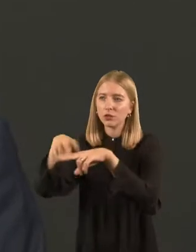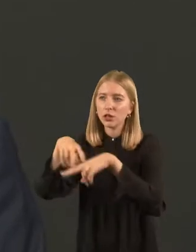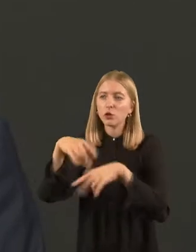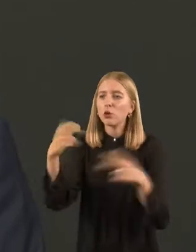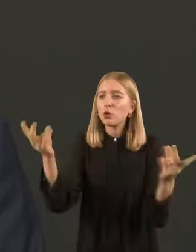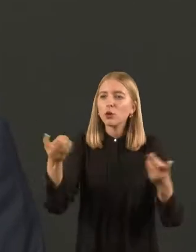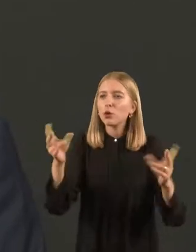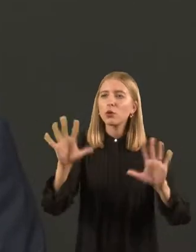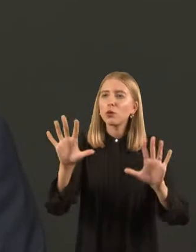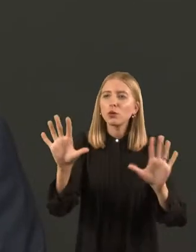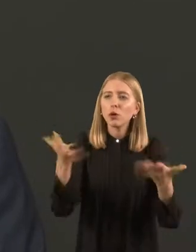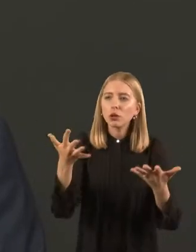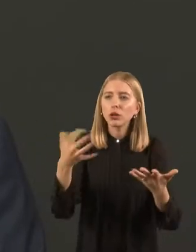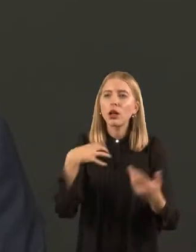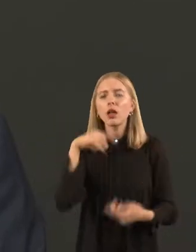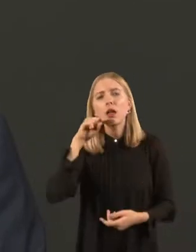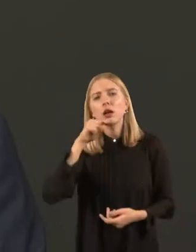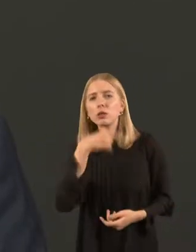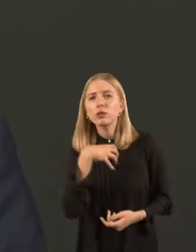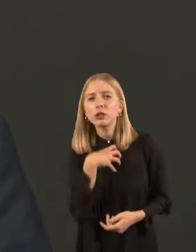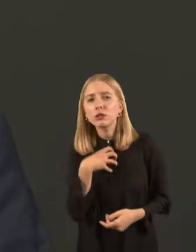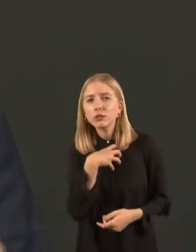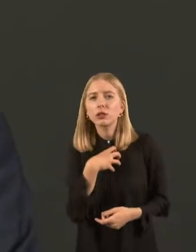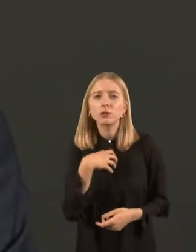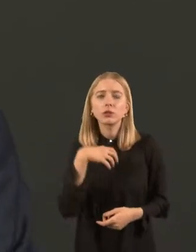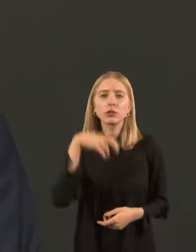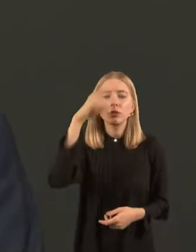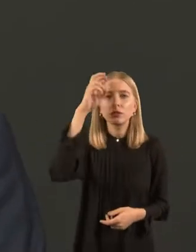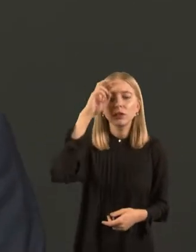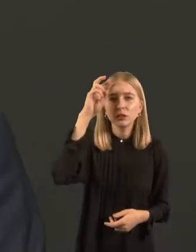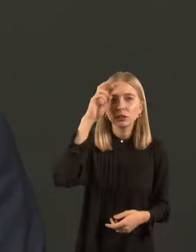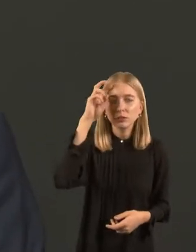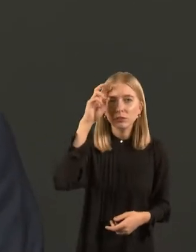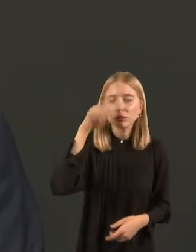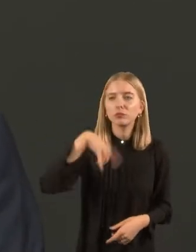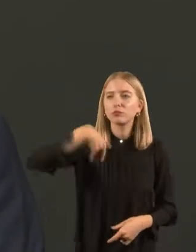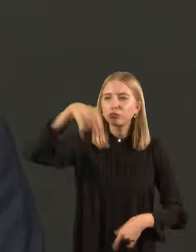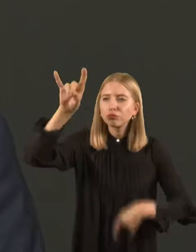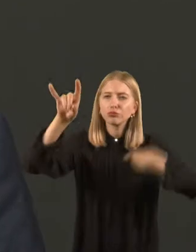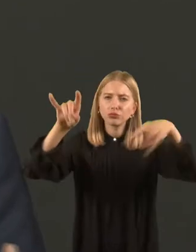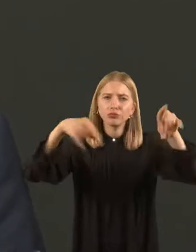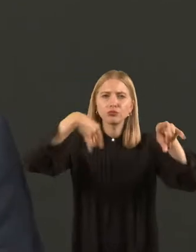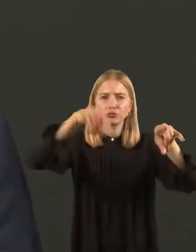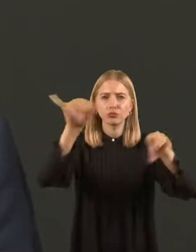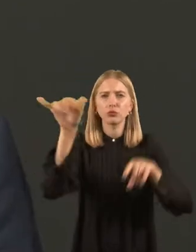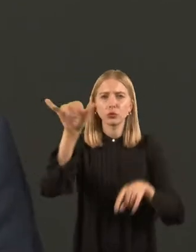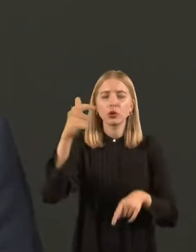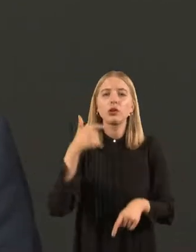developed a model of the most important